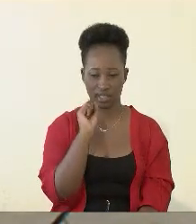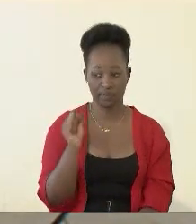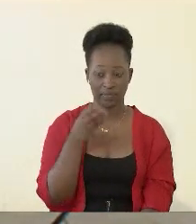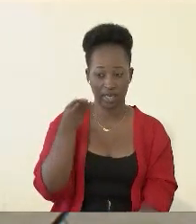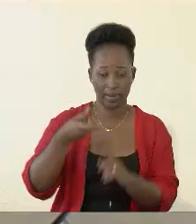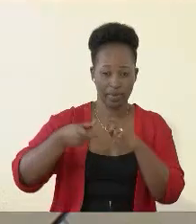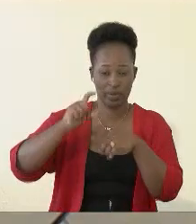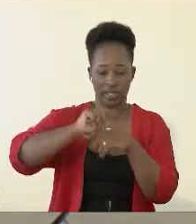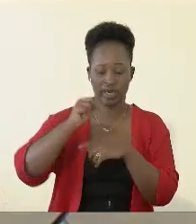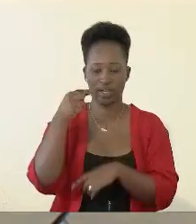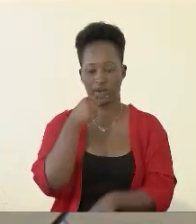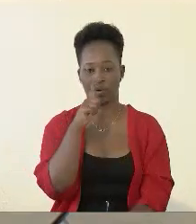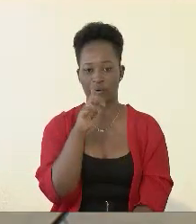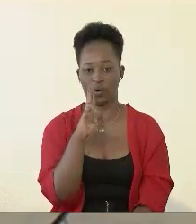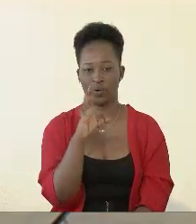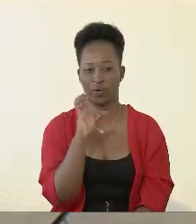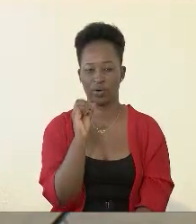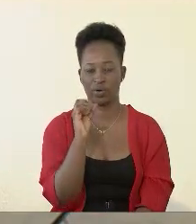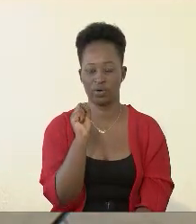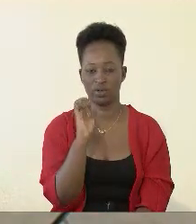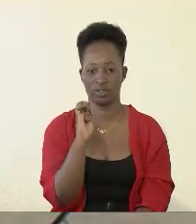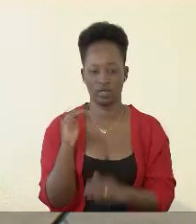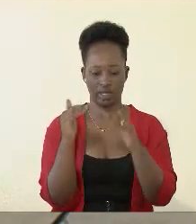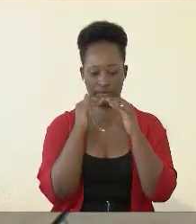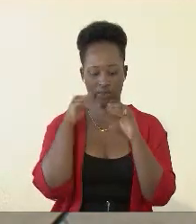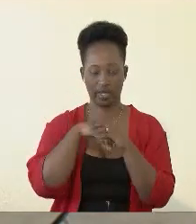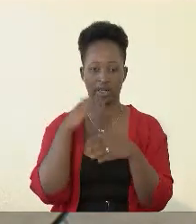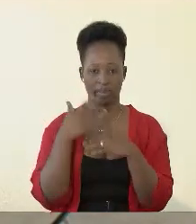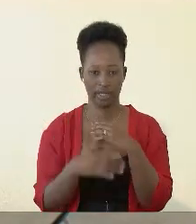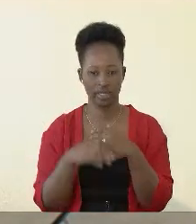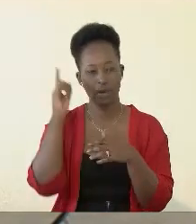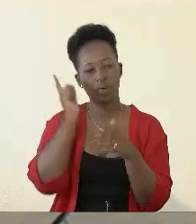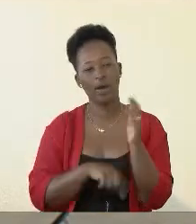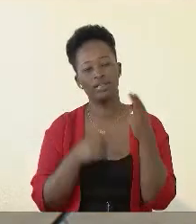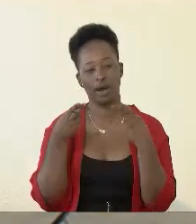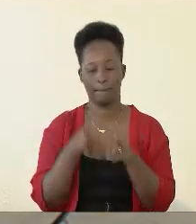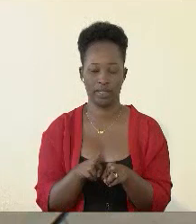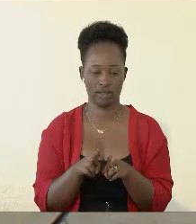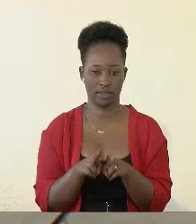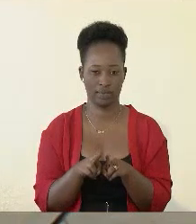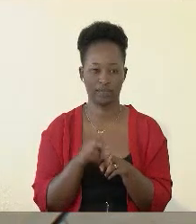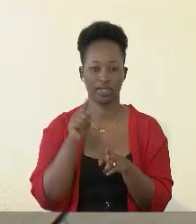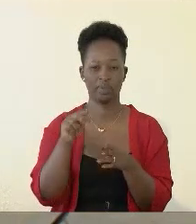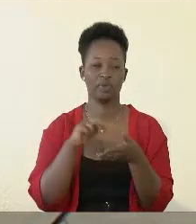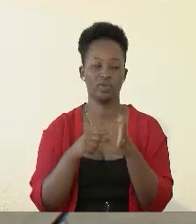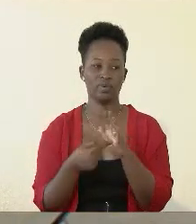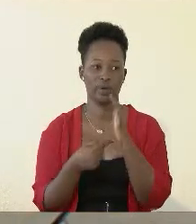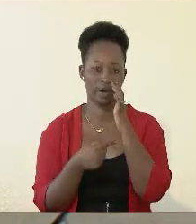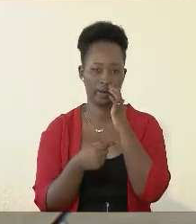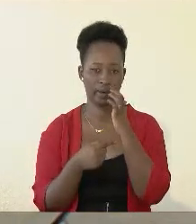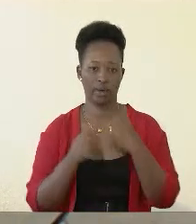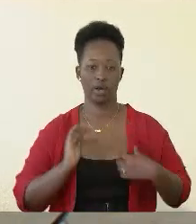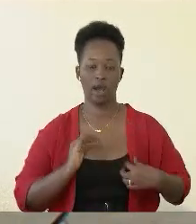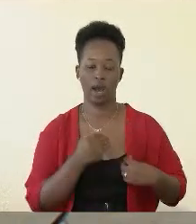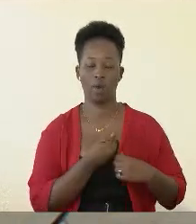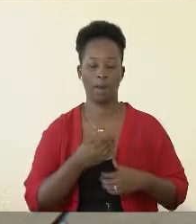blood. And I said once the glucose level increases in the blood, what happens, student? It means our